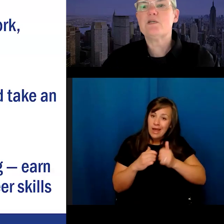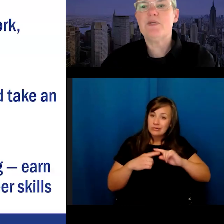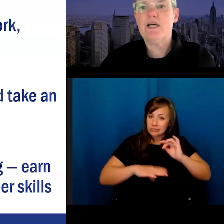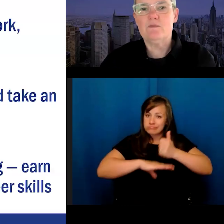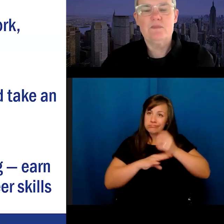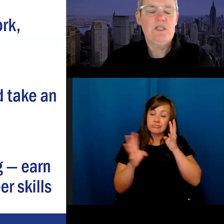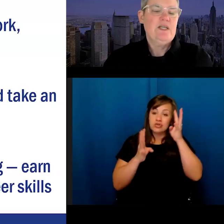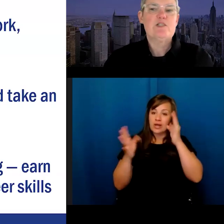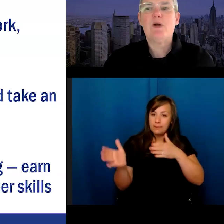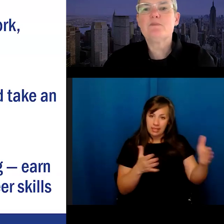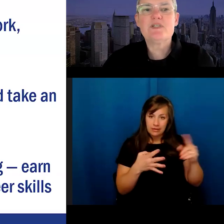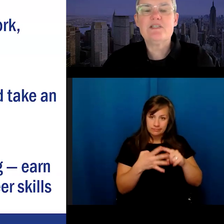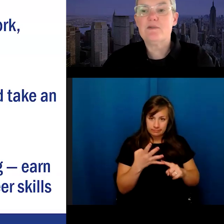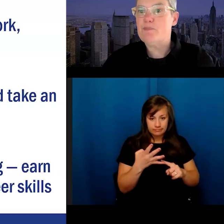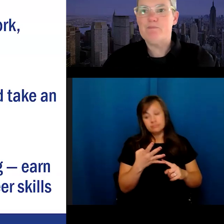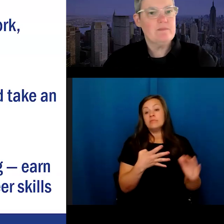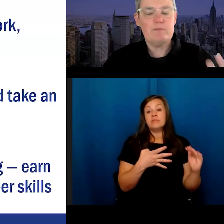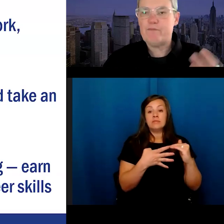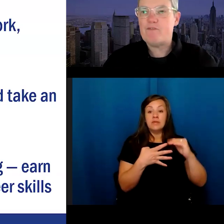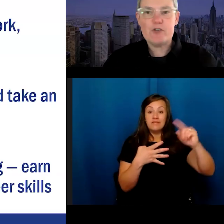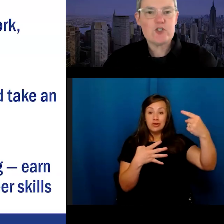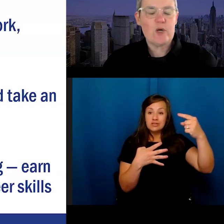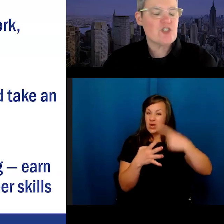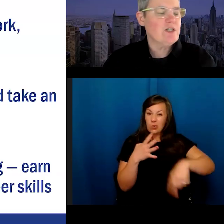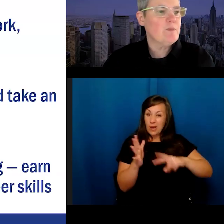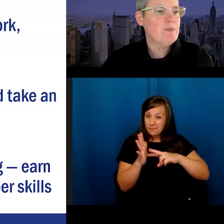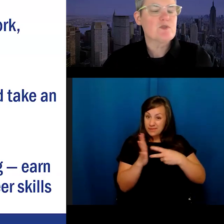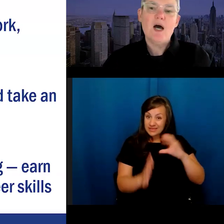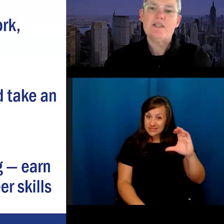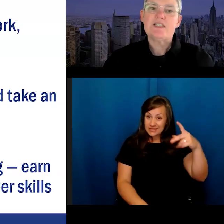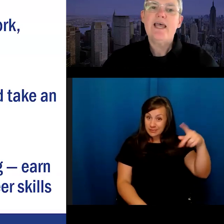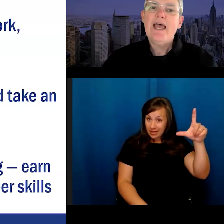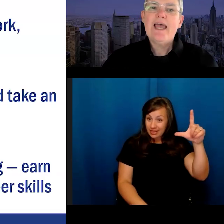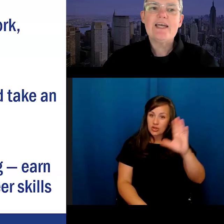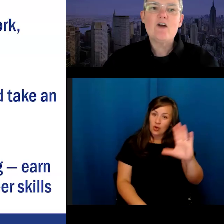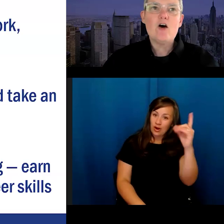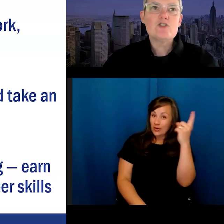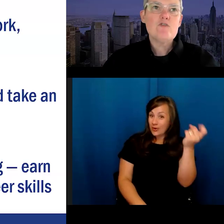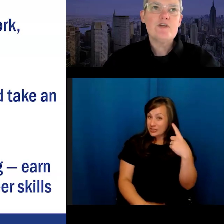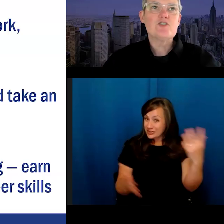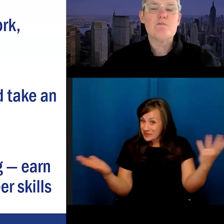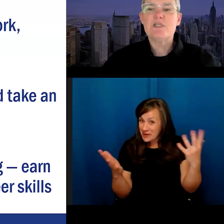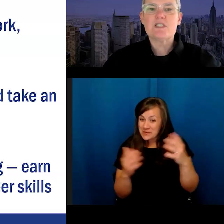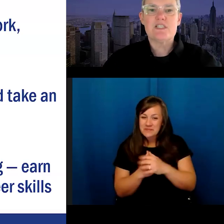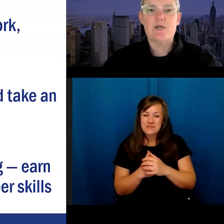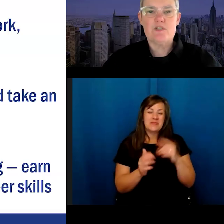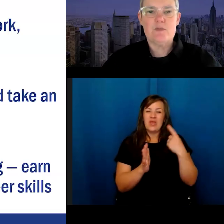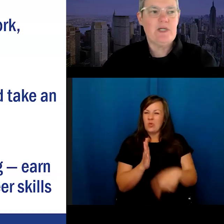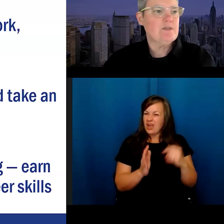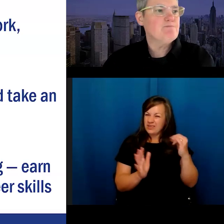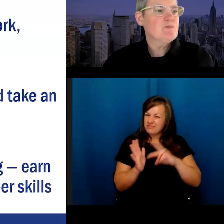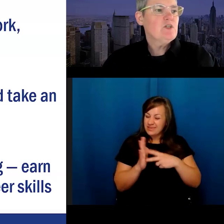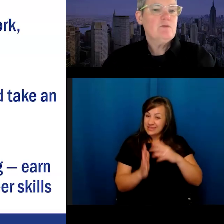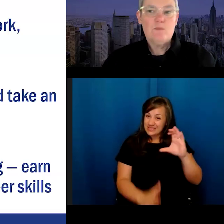So what is CPL? That's probably the first question on people's minds. And also there's some